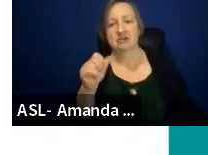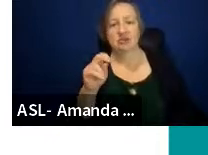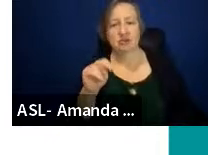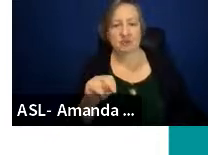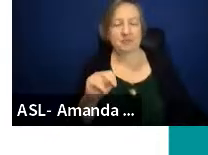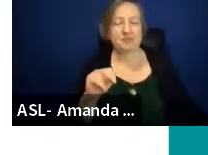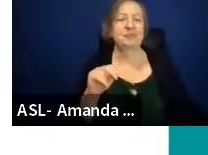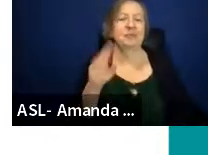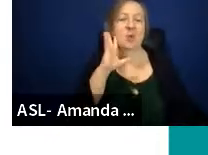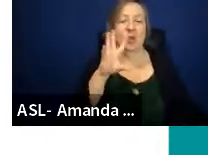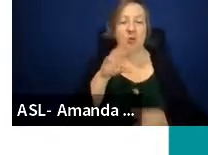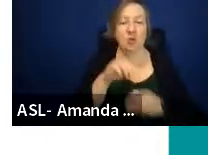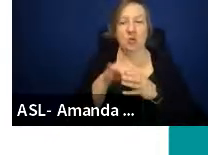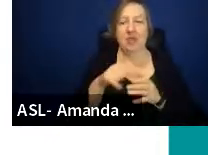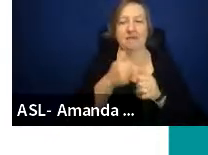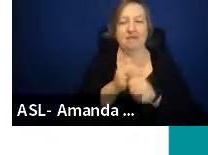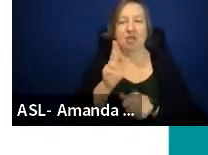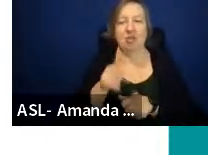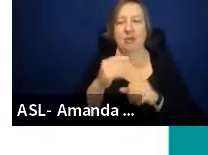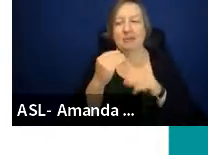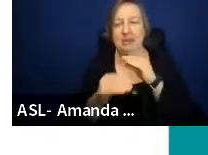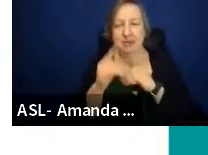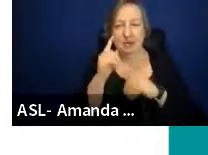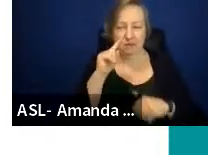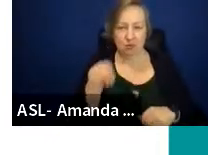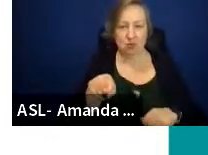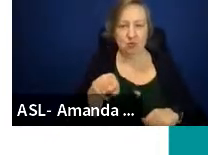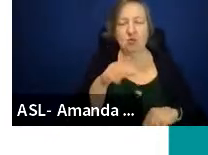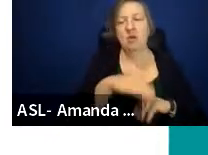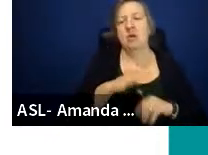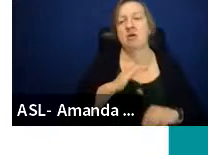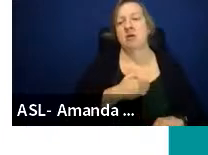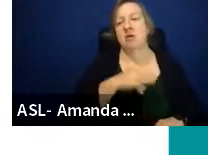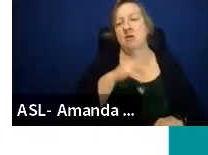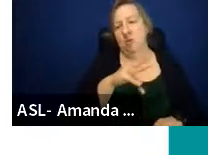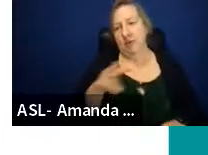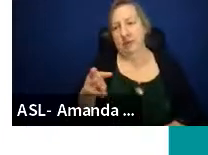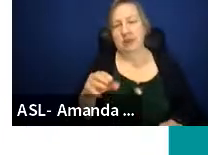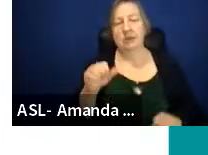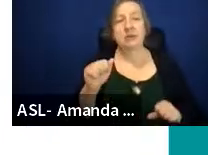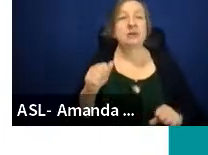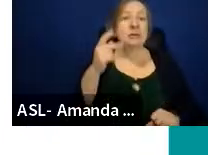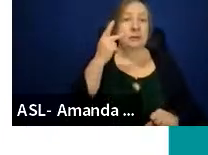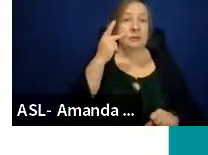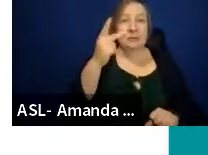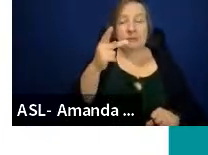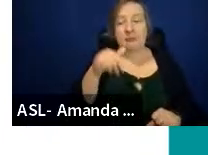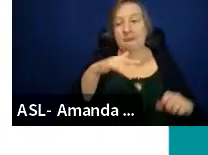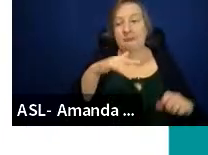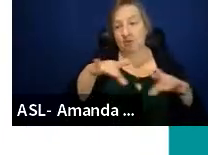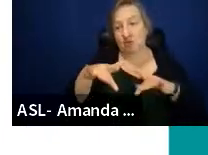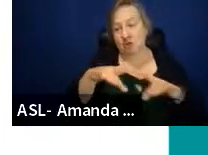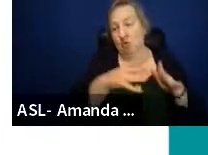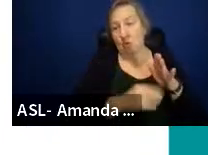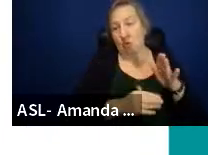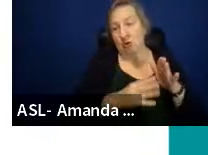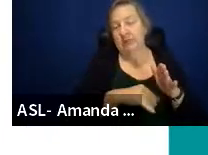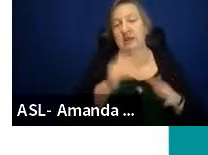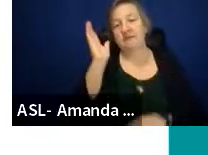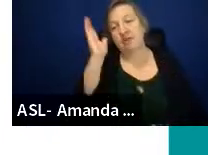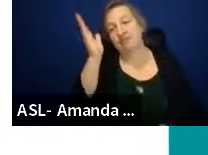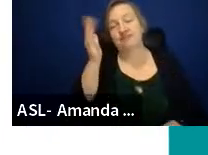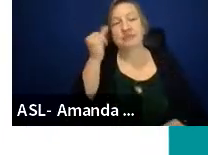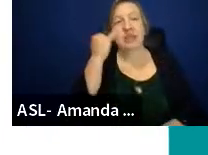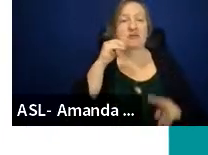So we'll include that in a follow-up email for you. It's on our website. You can see the recordings of the briefings if you go to